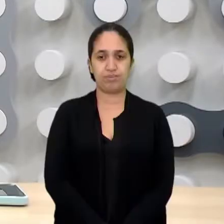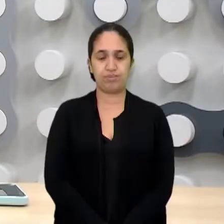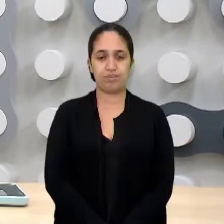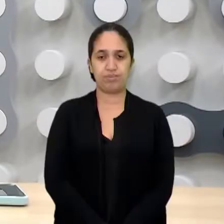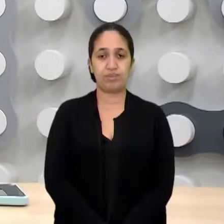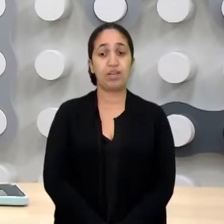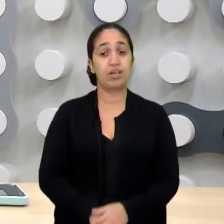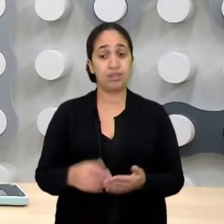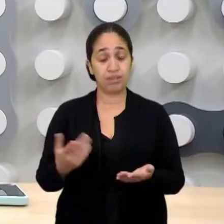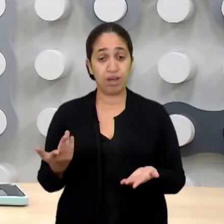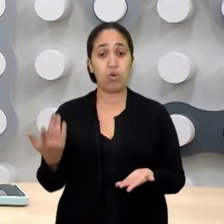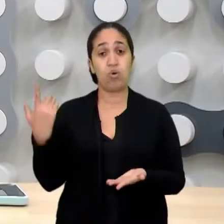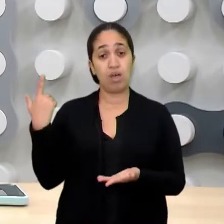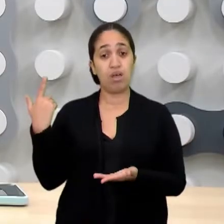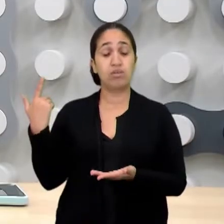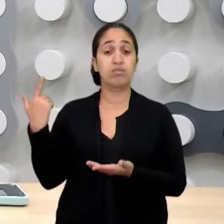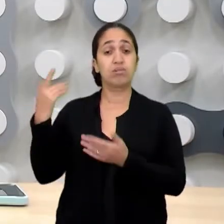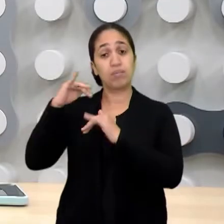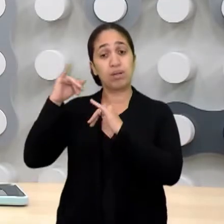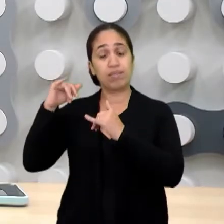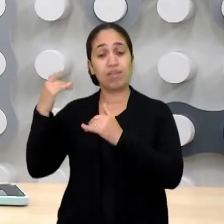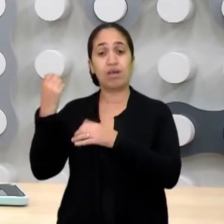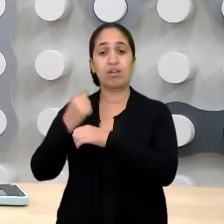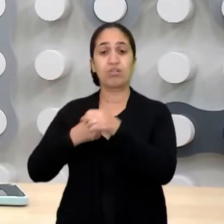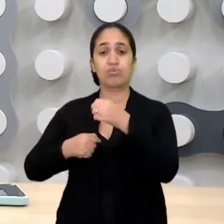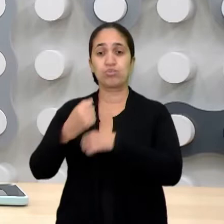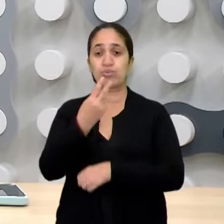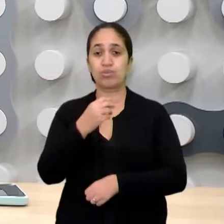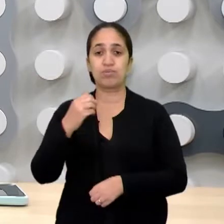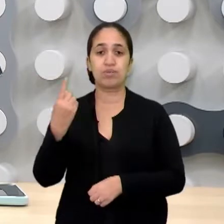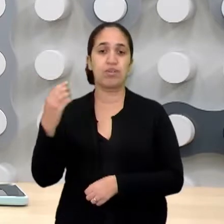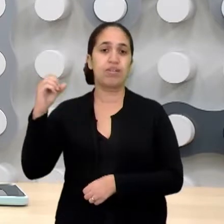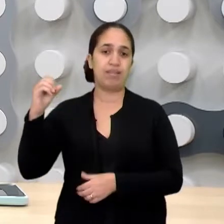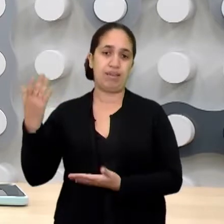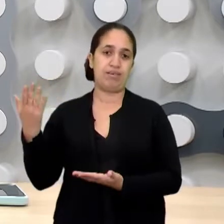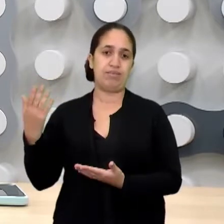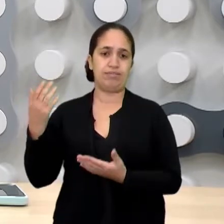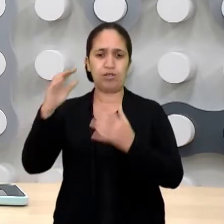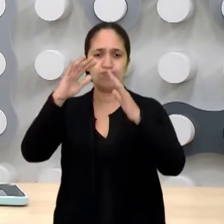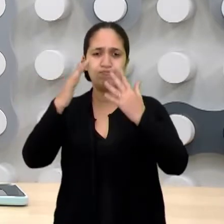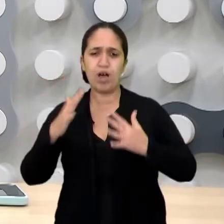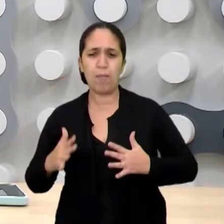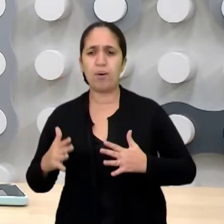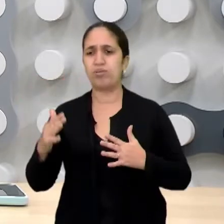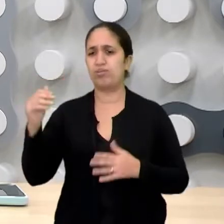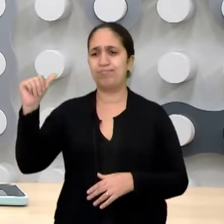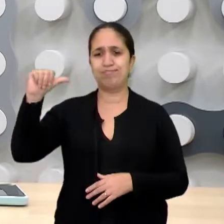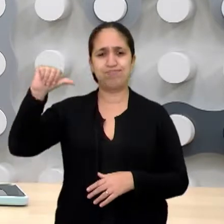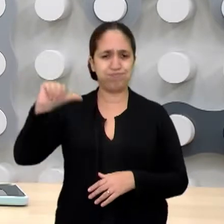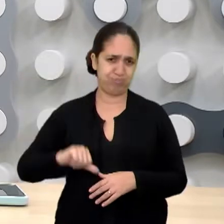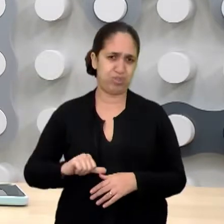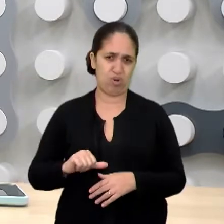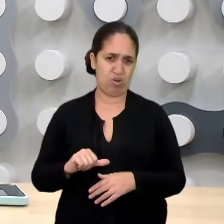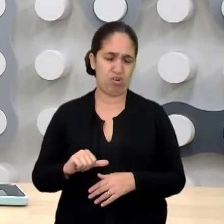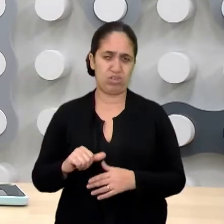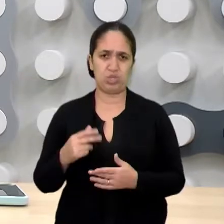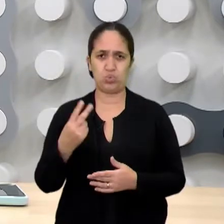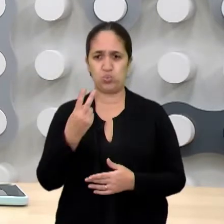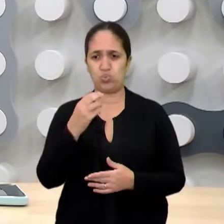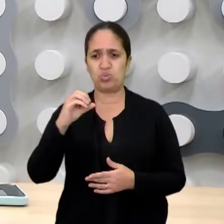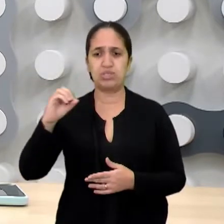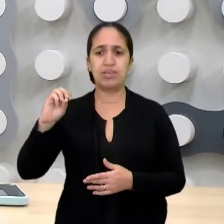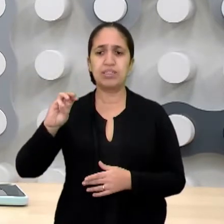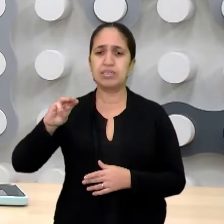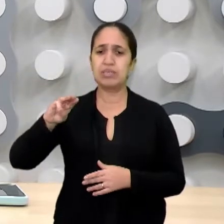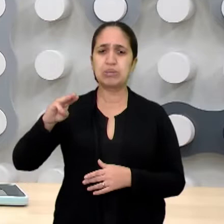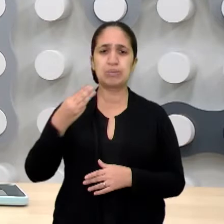Esse terremoto aí de 2010 aí foi um dos piores terremotos que tivemos aí no Haiti, né? Morreram aí mais de 200 mil pessoas,